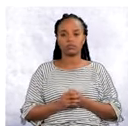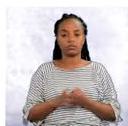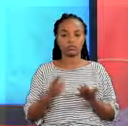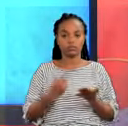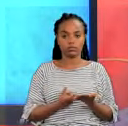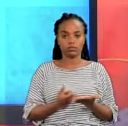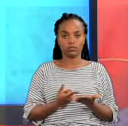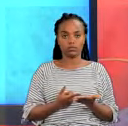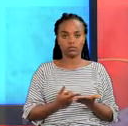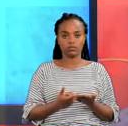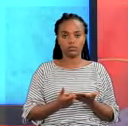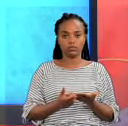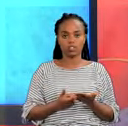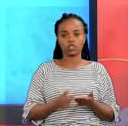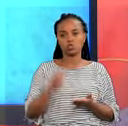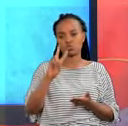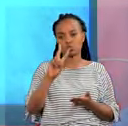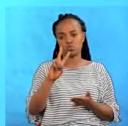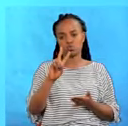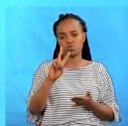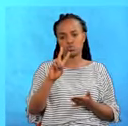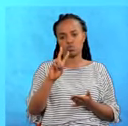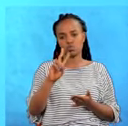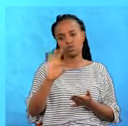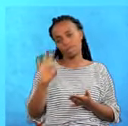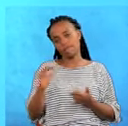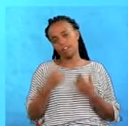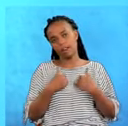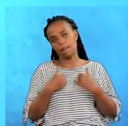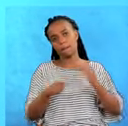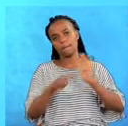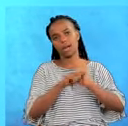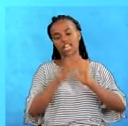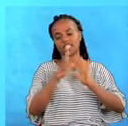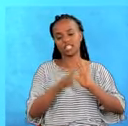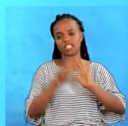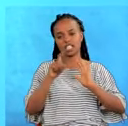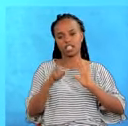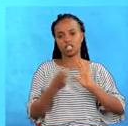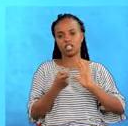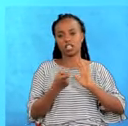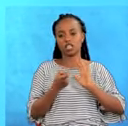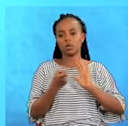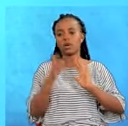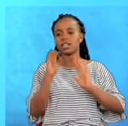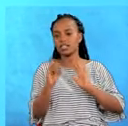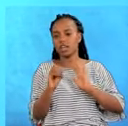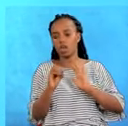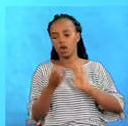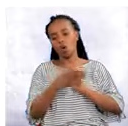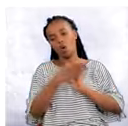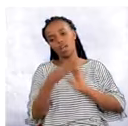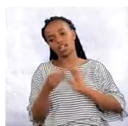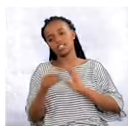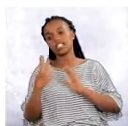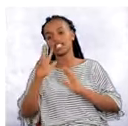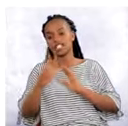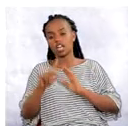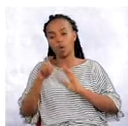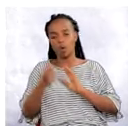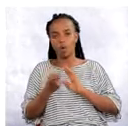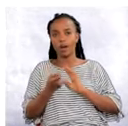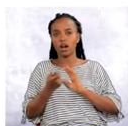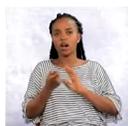Here we have two foci, minus 3, comma 0 and 3,